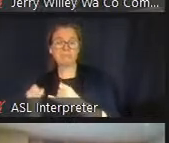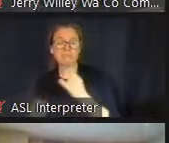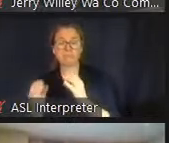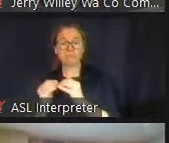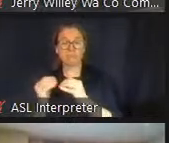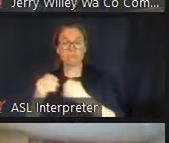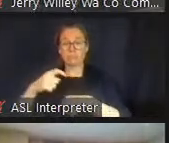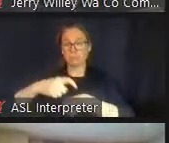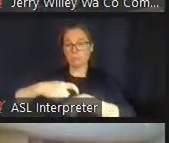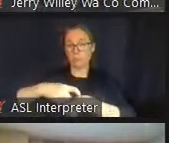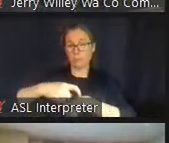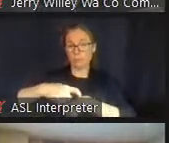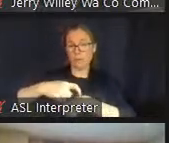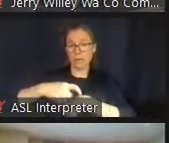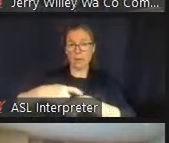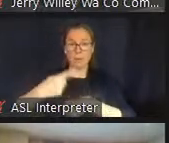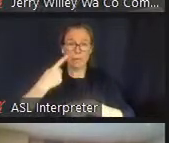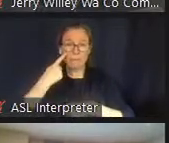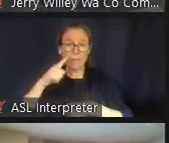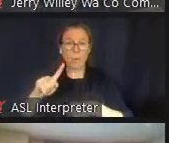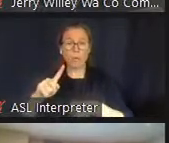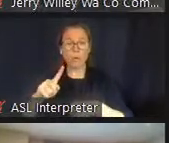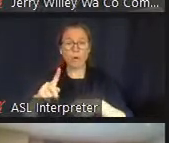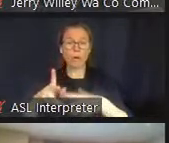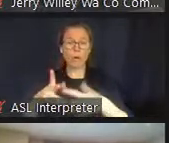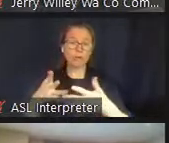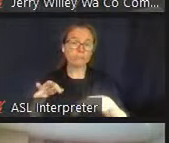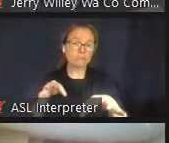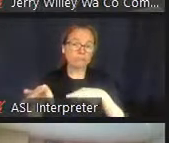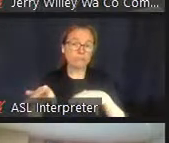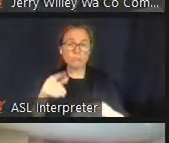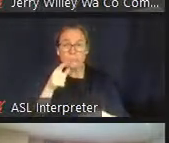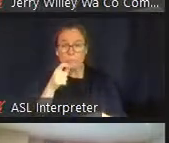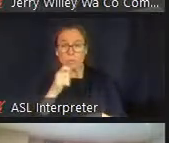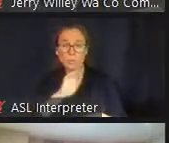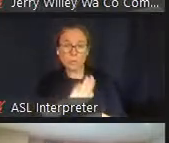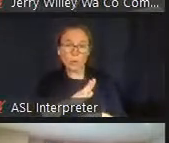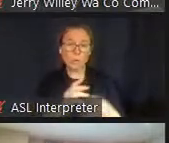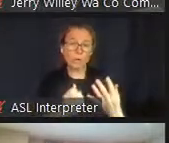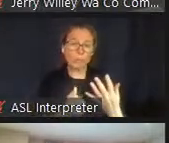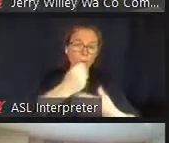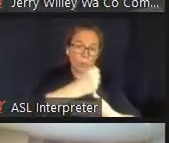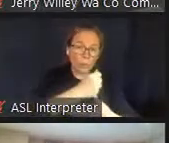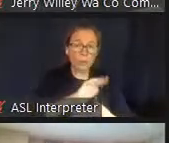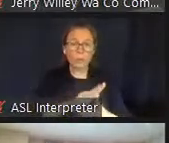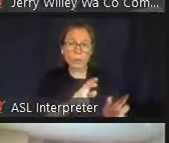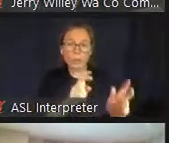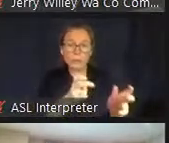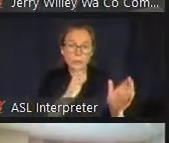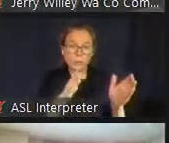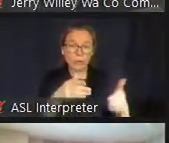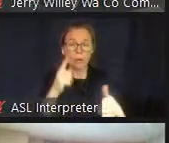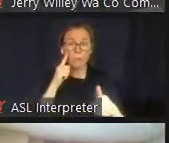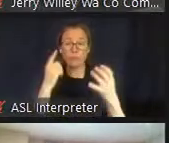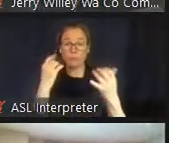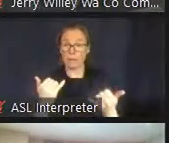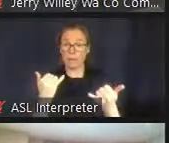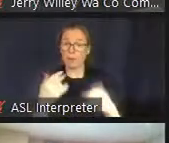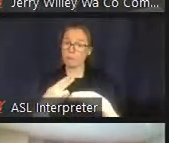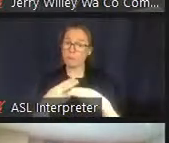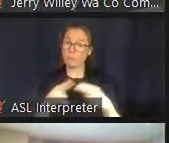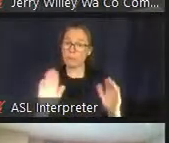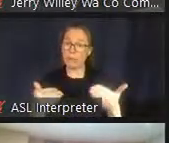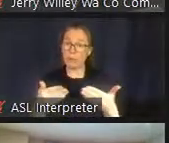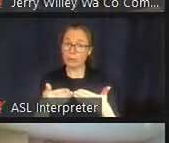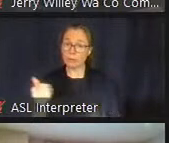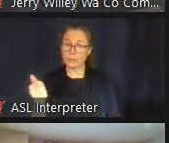for communicating about our priorities and issues. So this moment in time in our town hall is